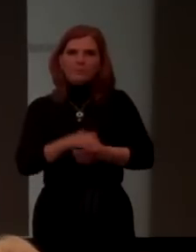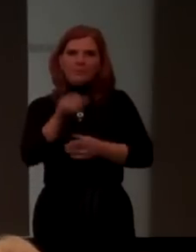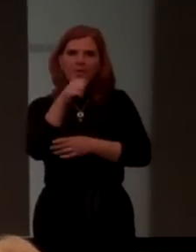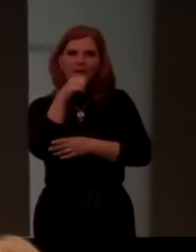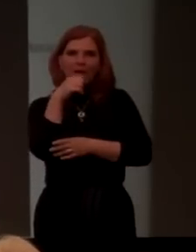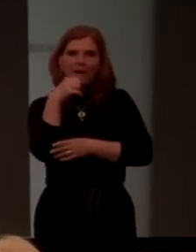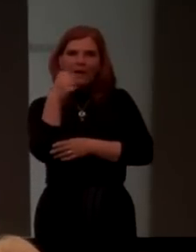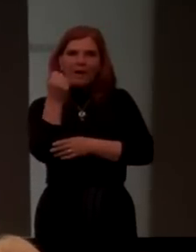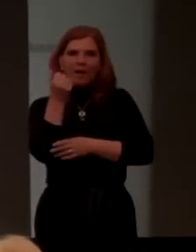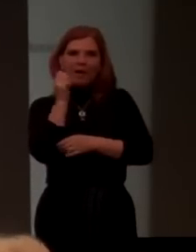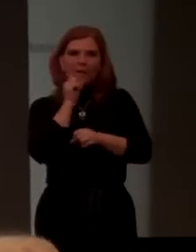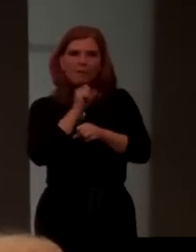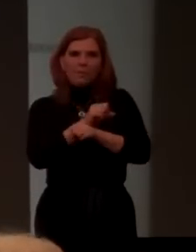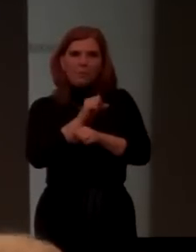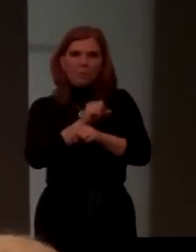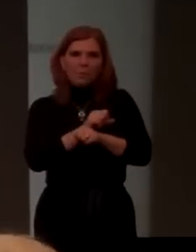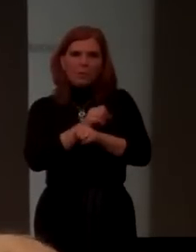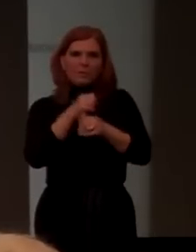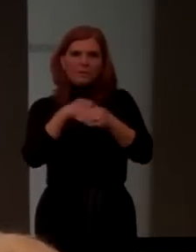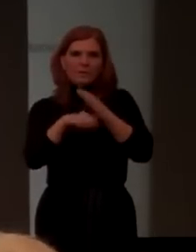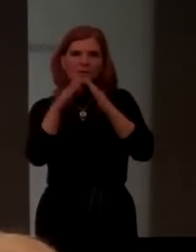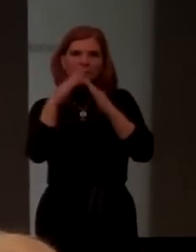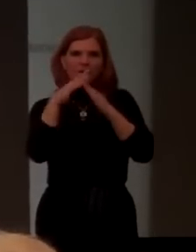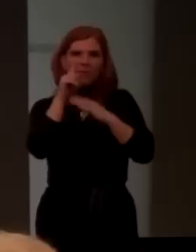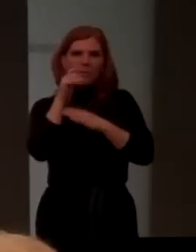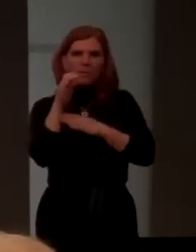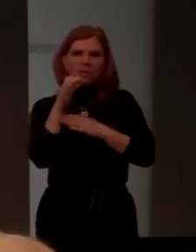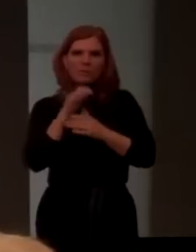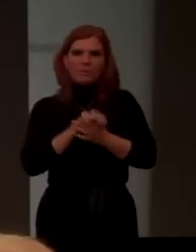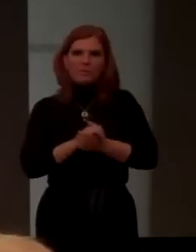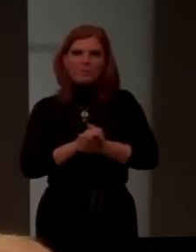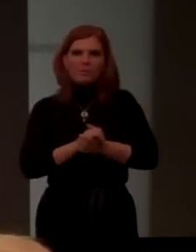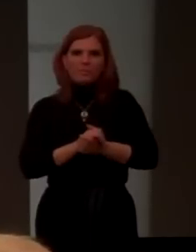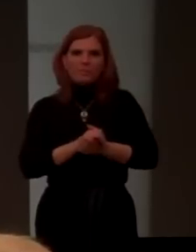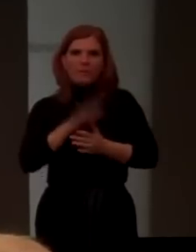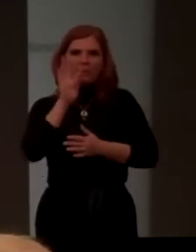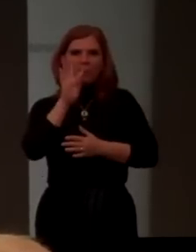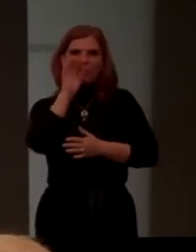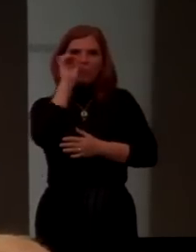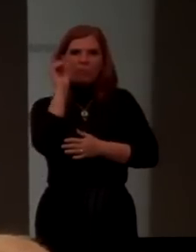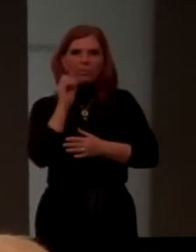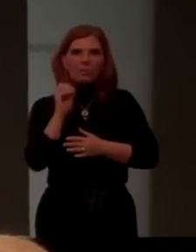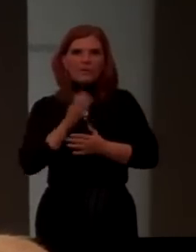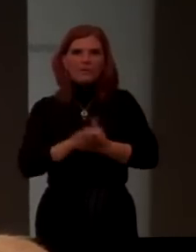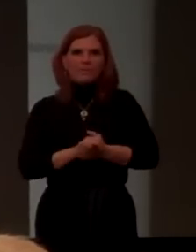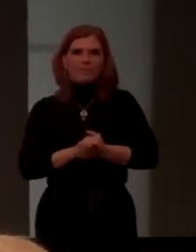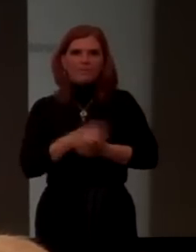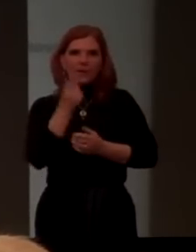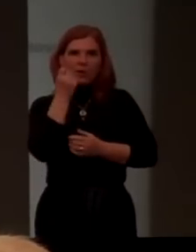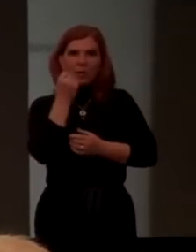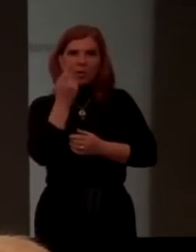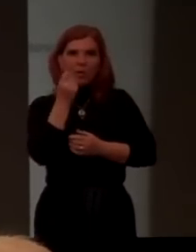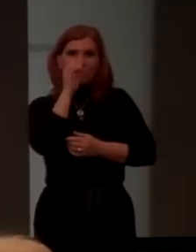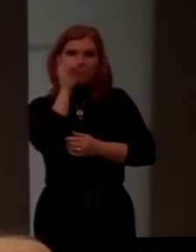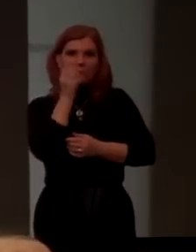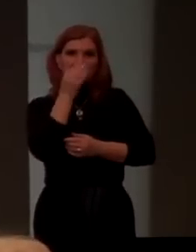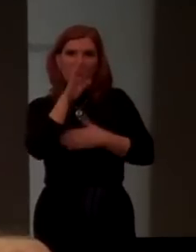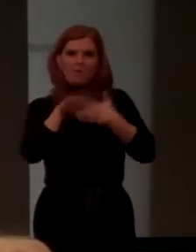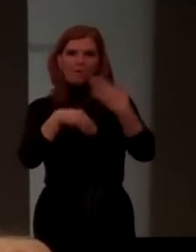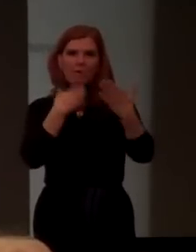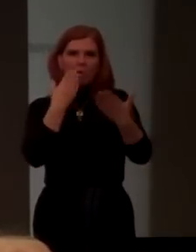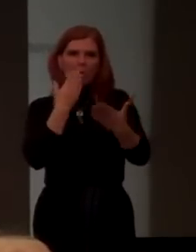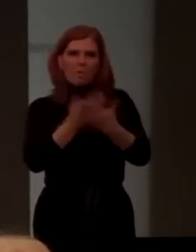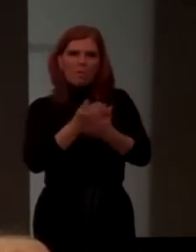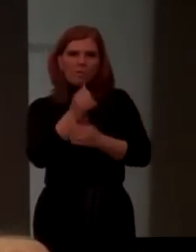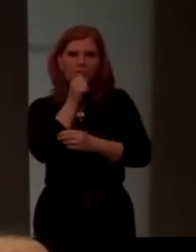Other panhandle employers in the top 100, they're only 4%. So 11% of all of